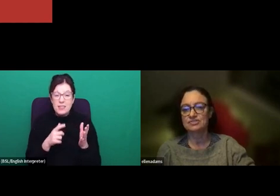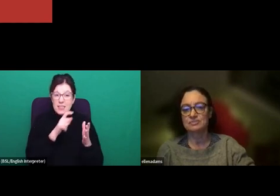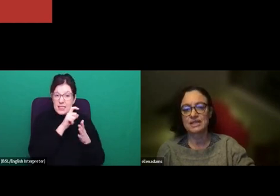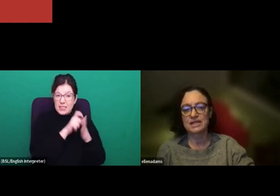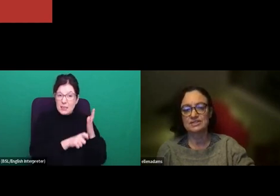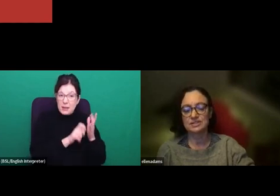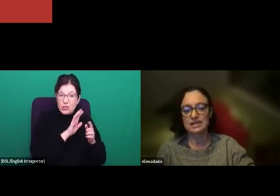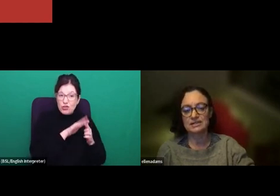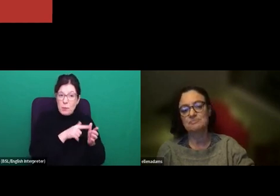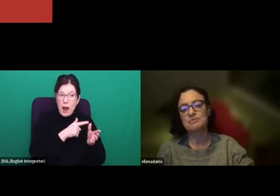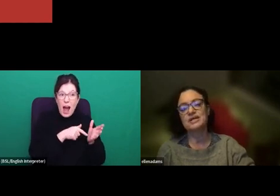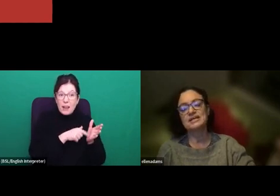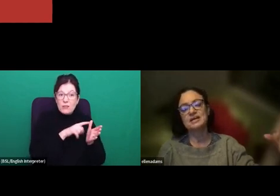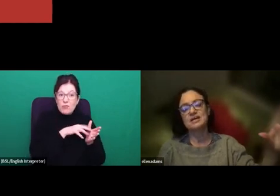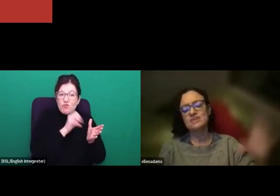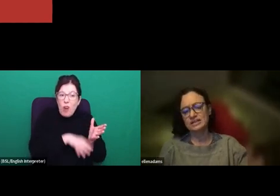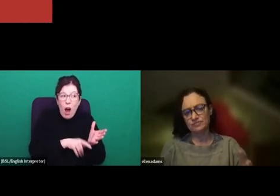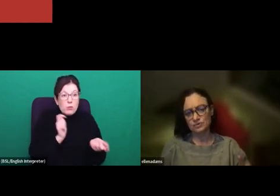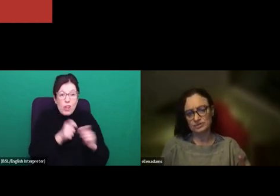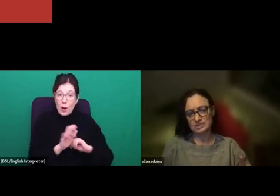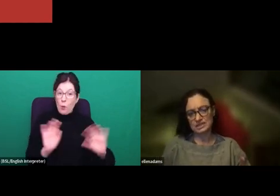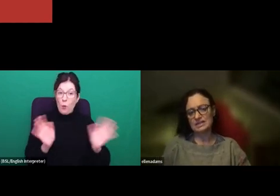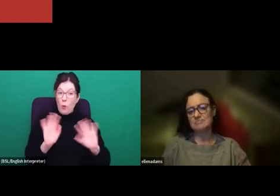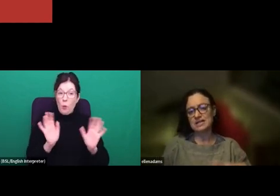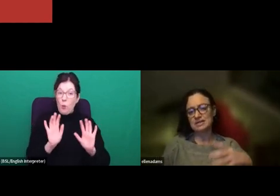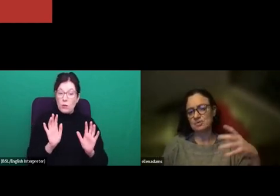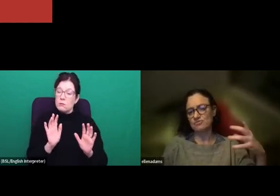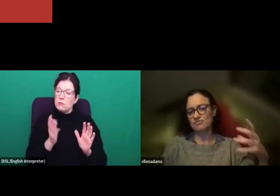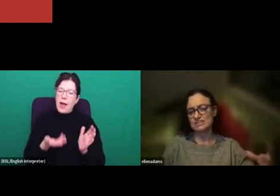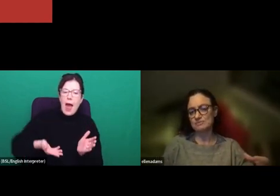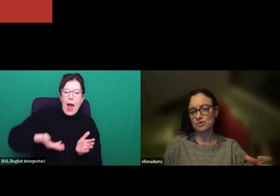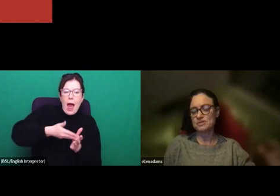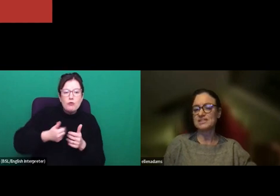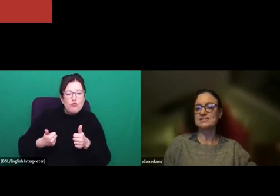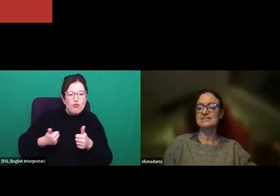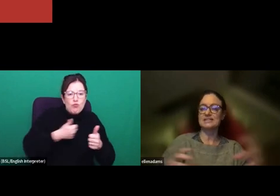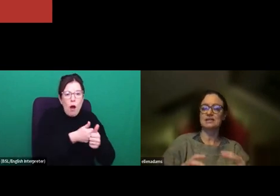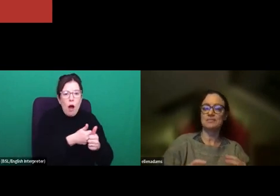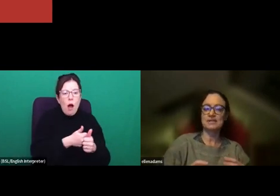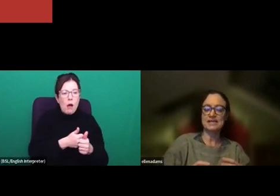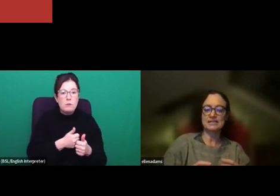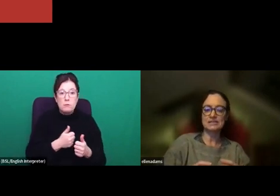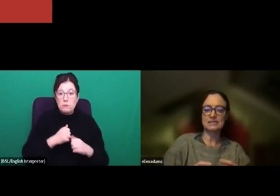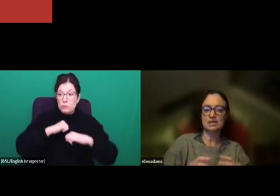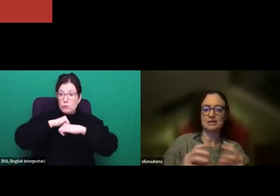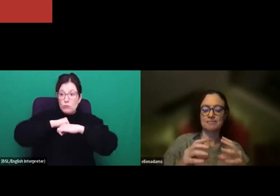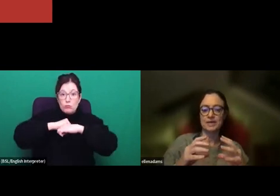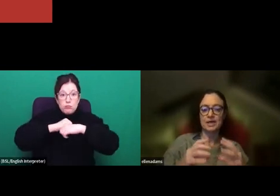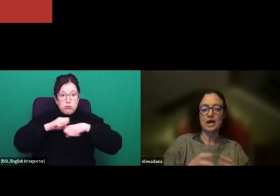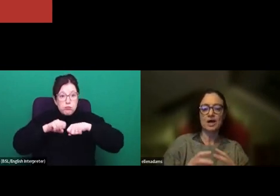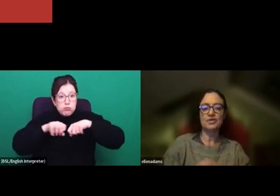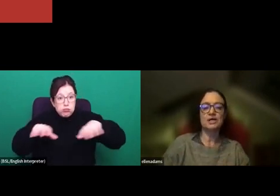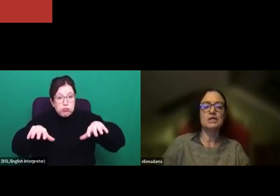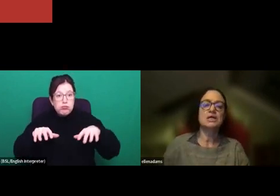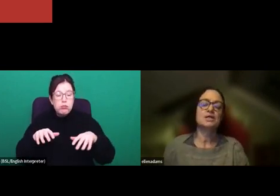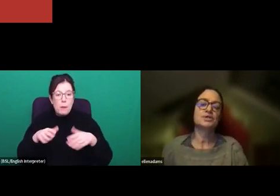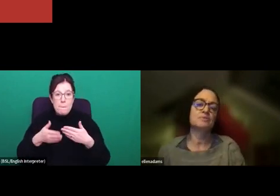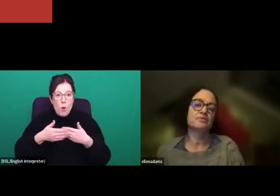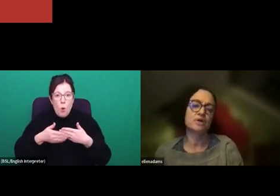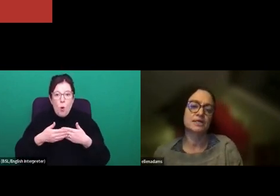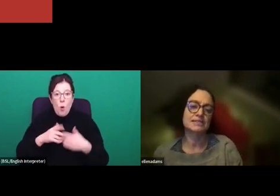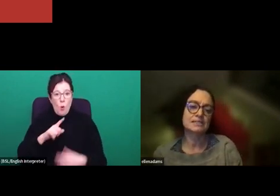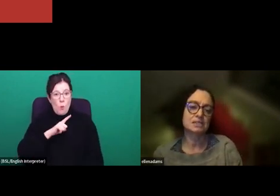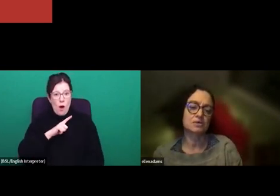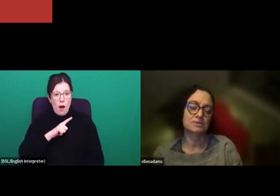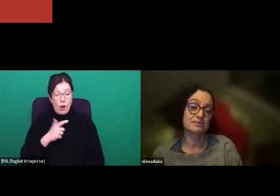Disability Discrimination Act, but it reinforced it and it made it more visible because it set it up against other